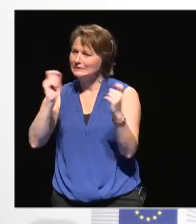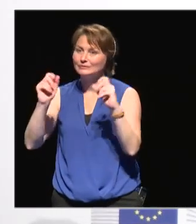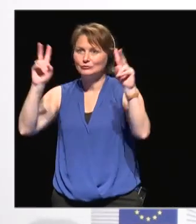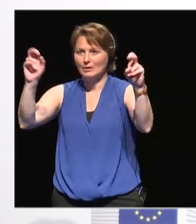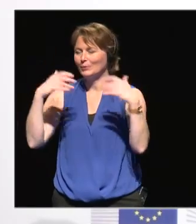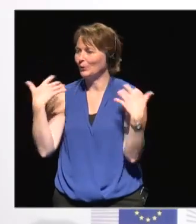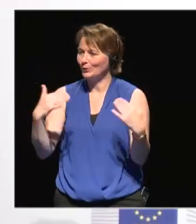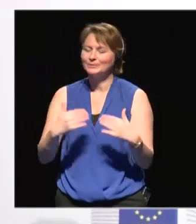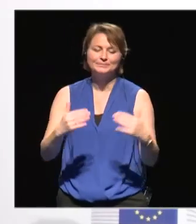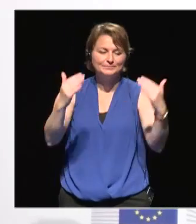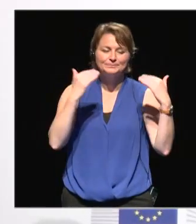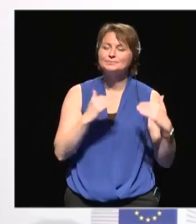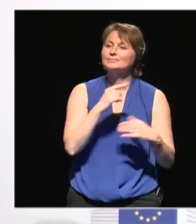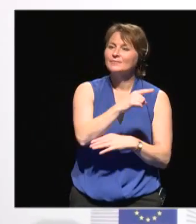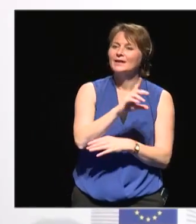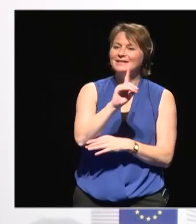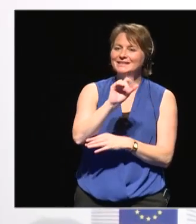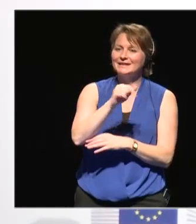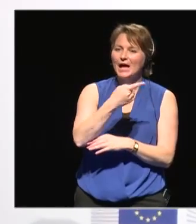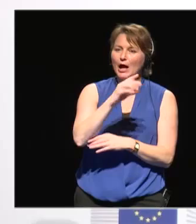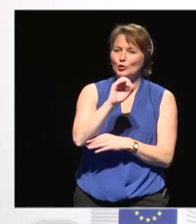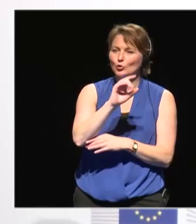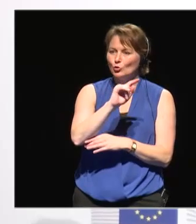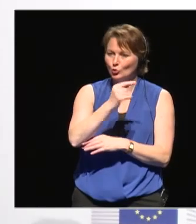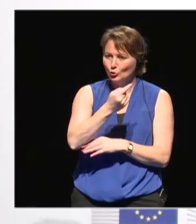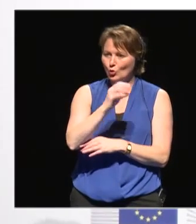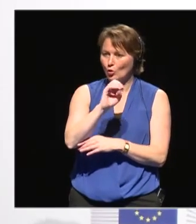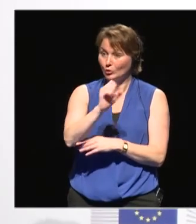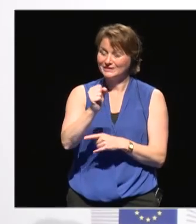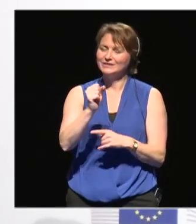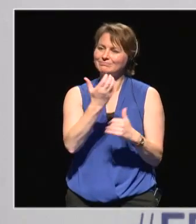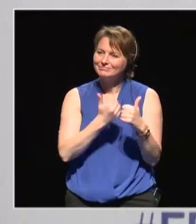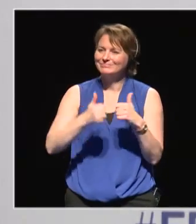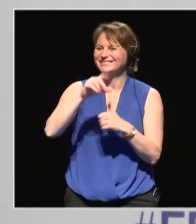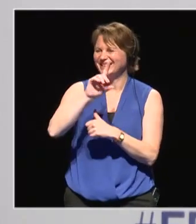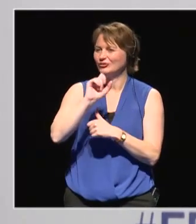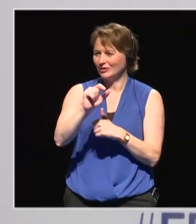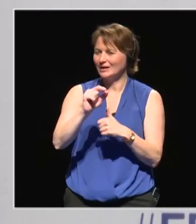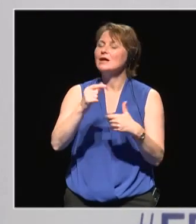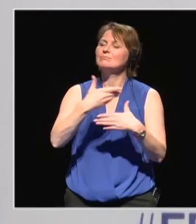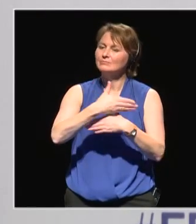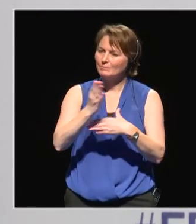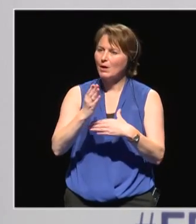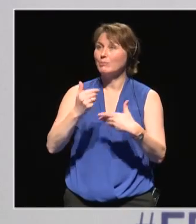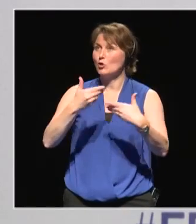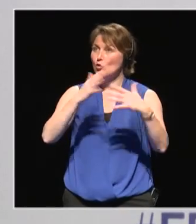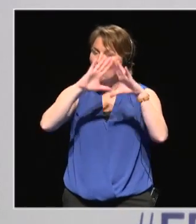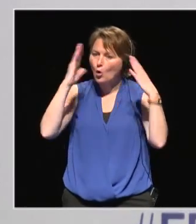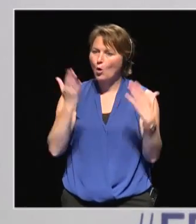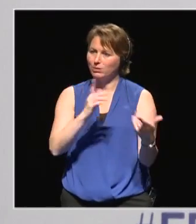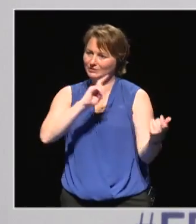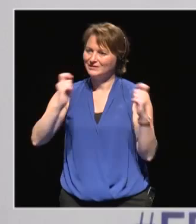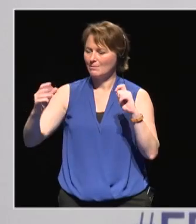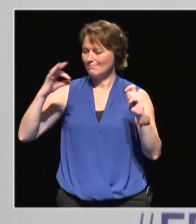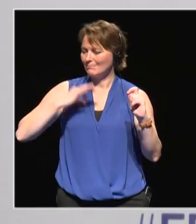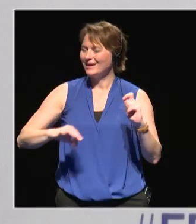subject. Anne-Marie Descôtes is the Director General in the Department of Globalization, Development and Partnerships in the Ministry of